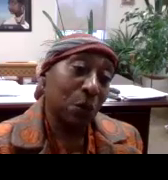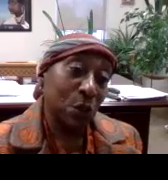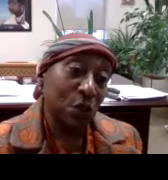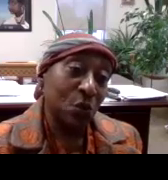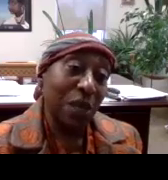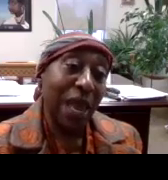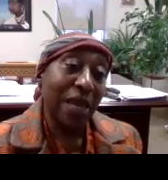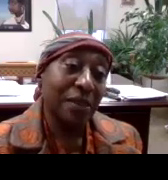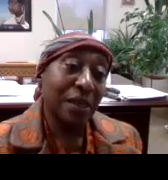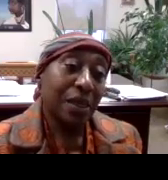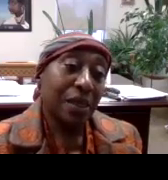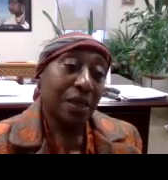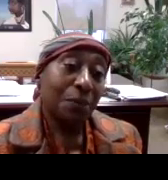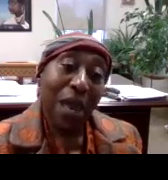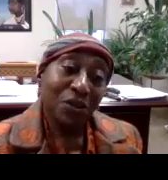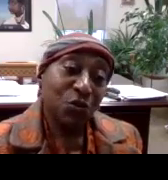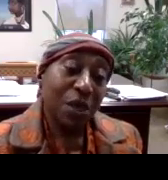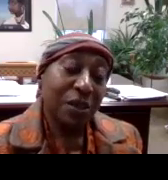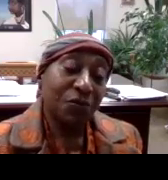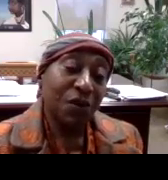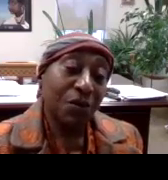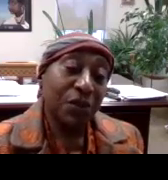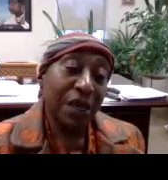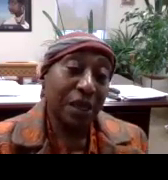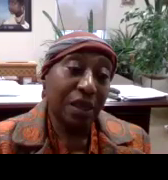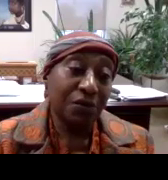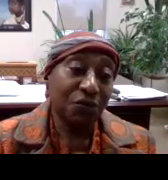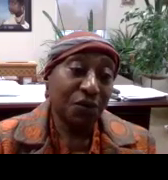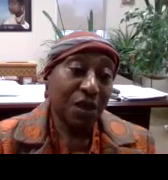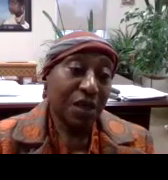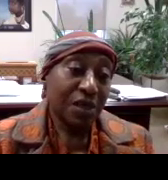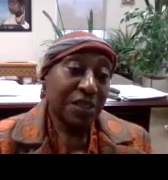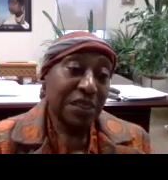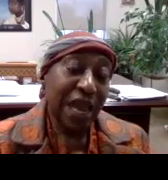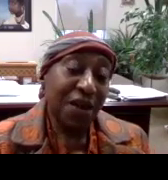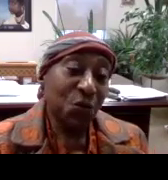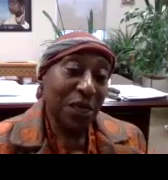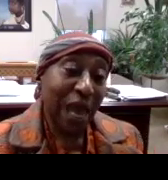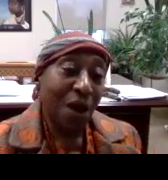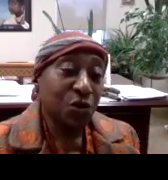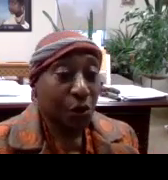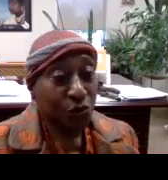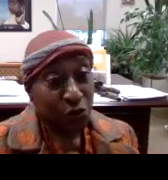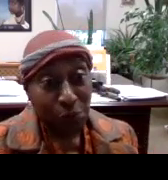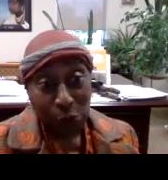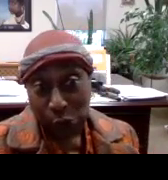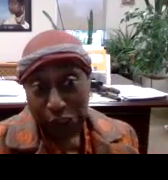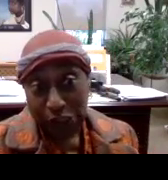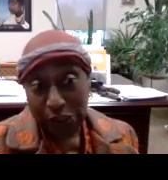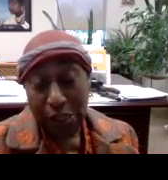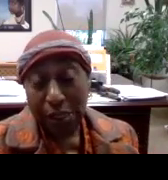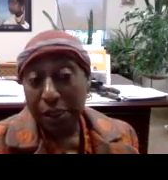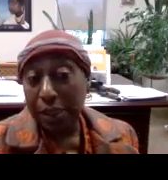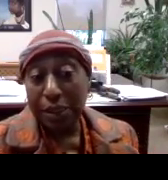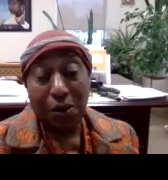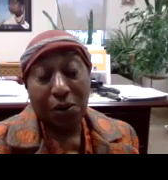the communities, we had management that felt that if staff went out to those